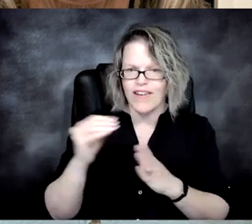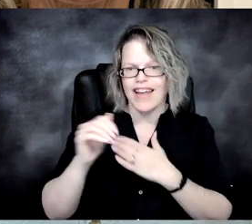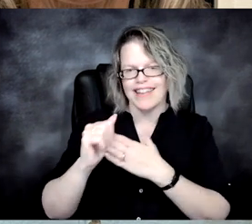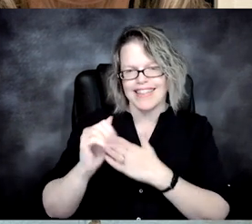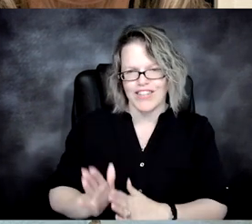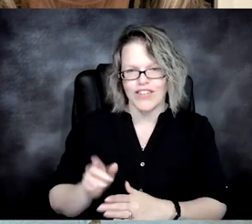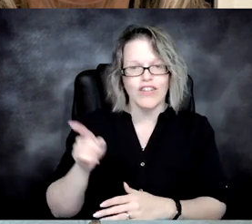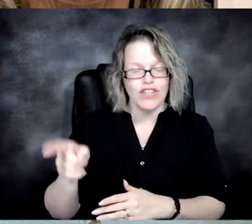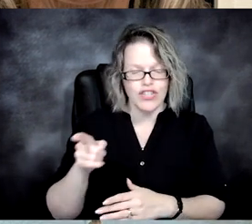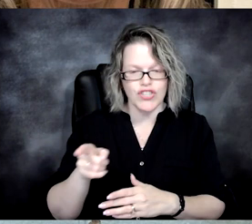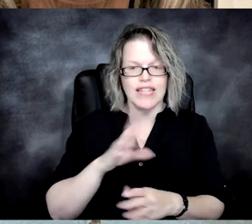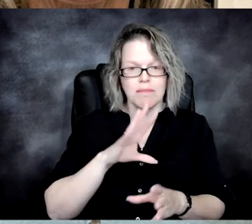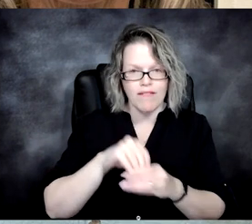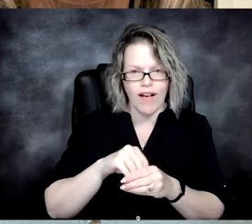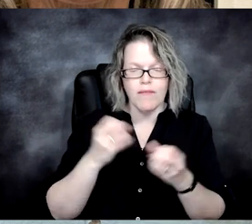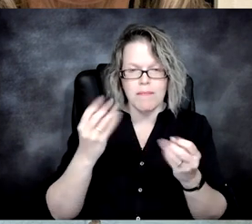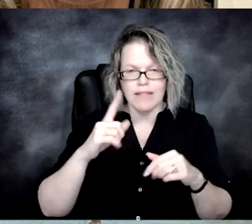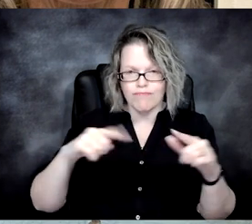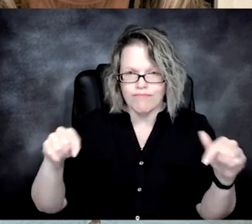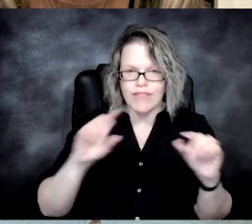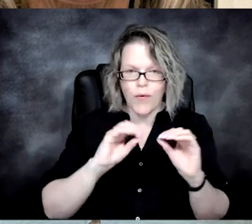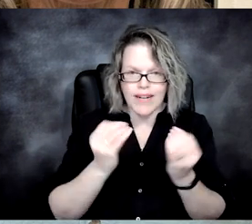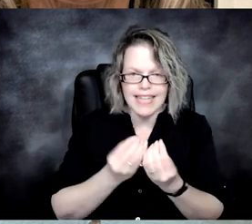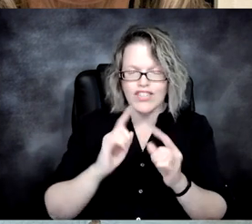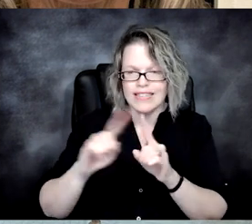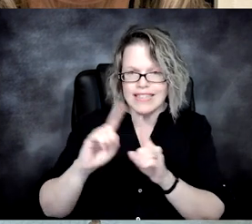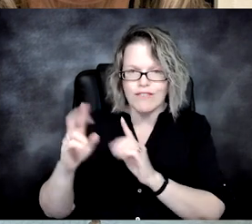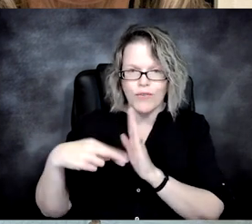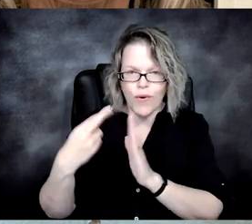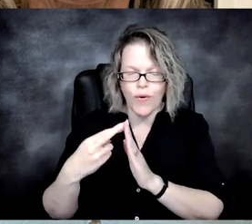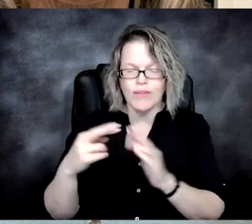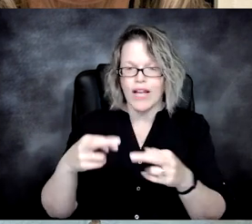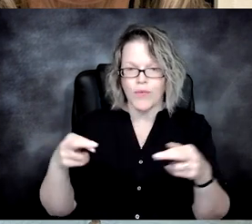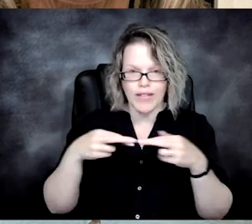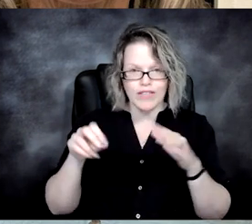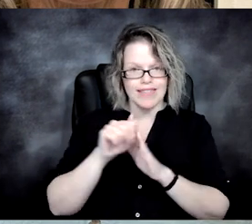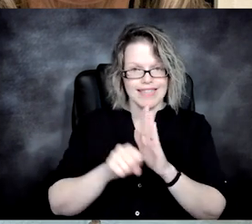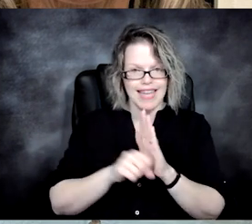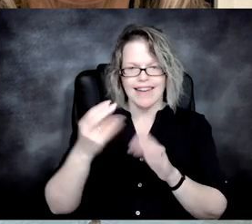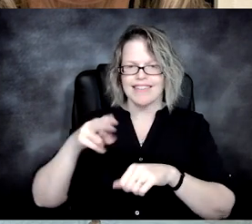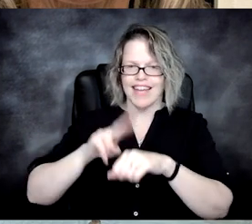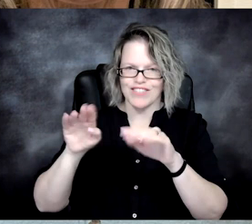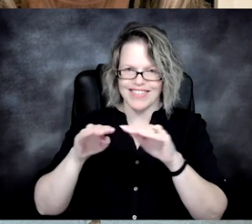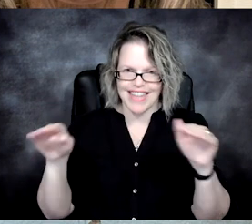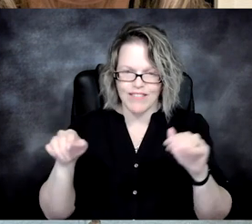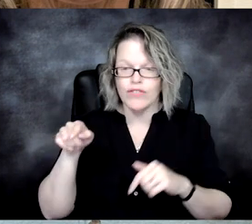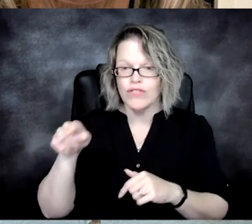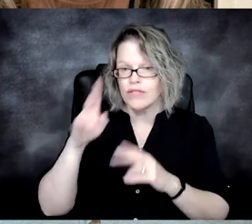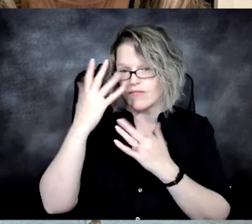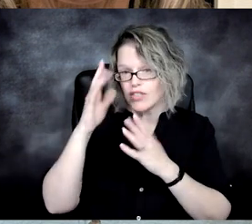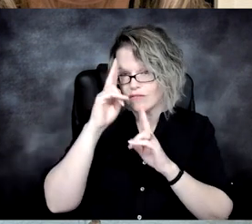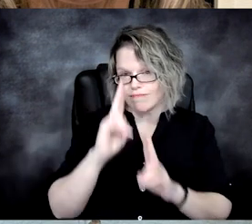served with multiple arts organizations in numerous roles at regional, state, and national levels. She has been honored with